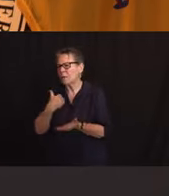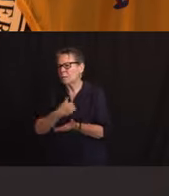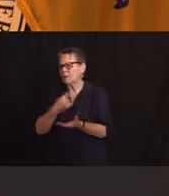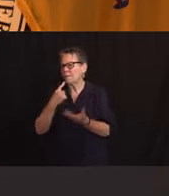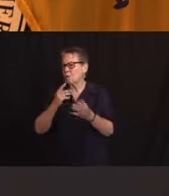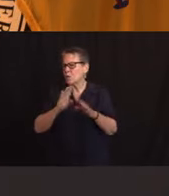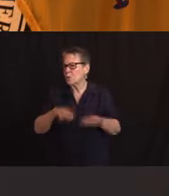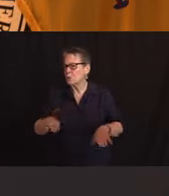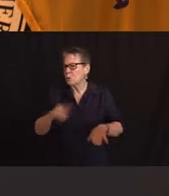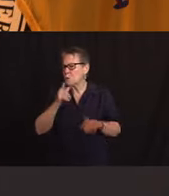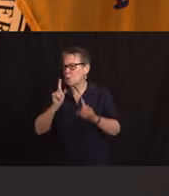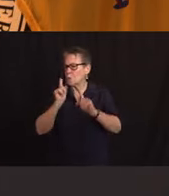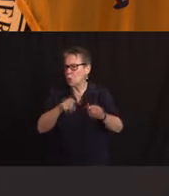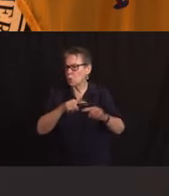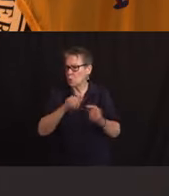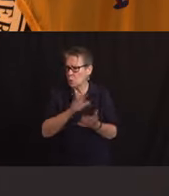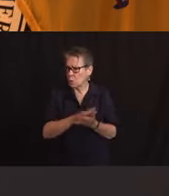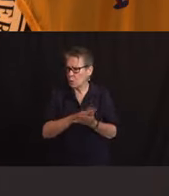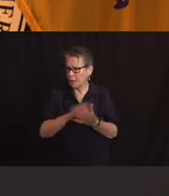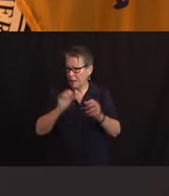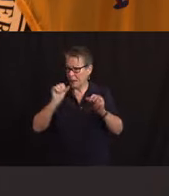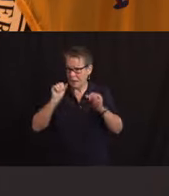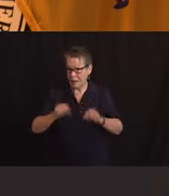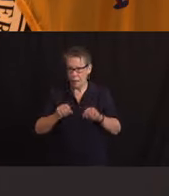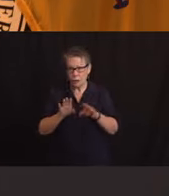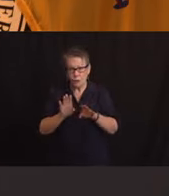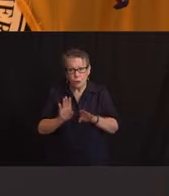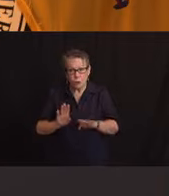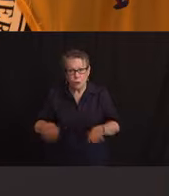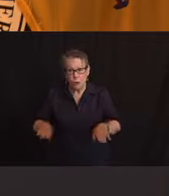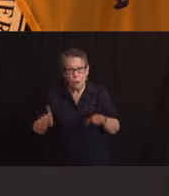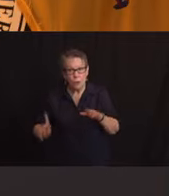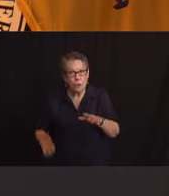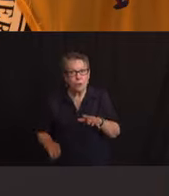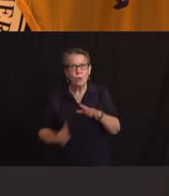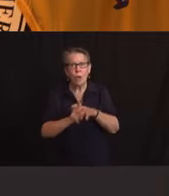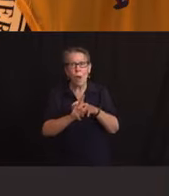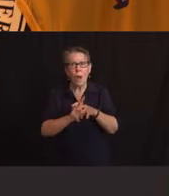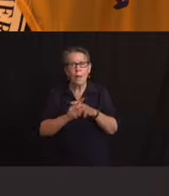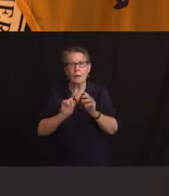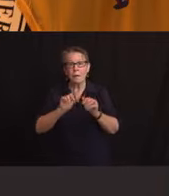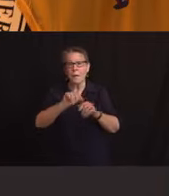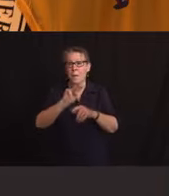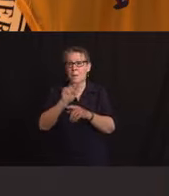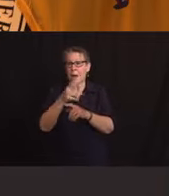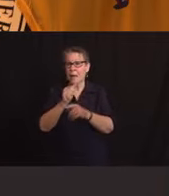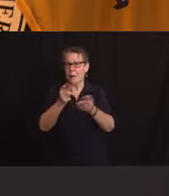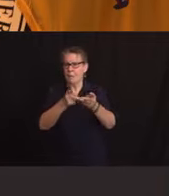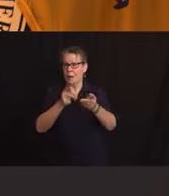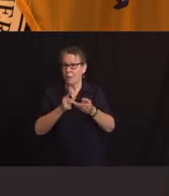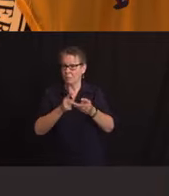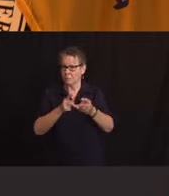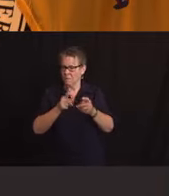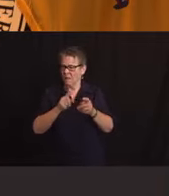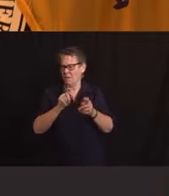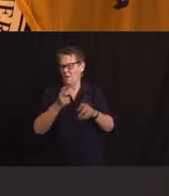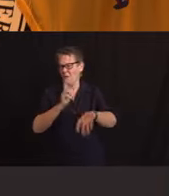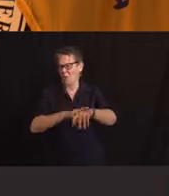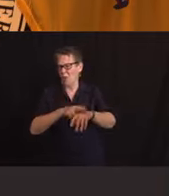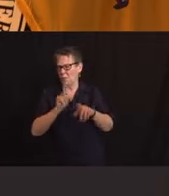can kids just show up at a mega site or someplace else, or do they need a parent? And